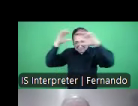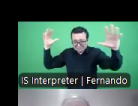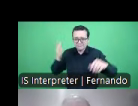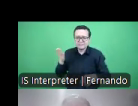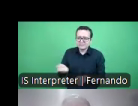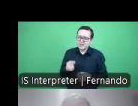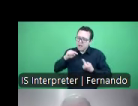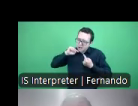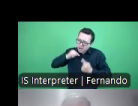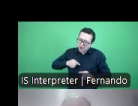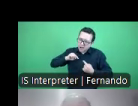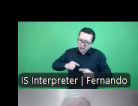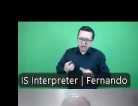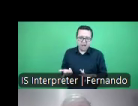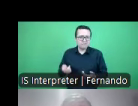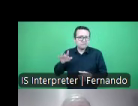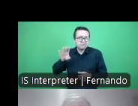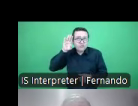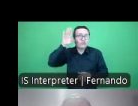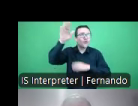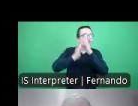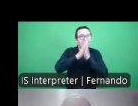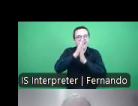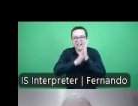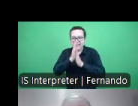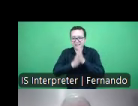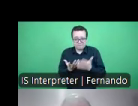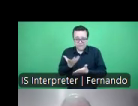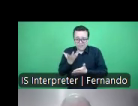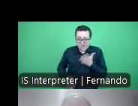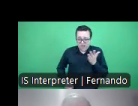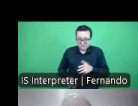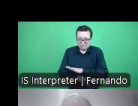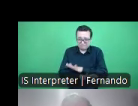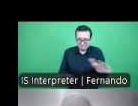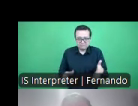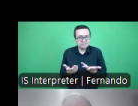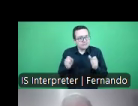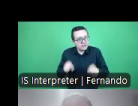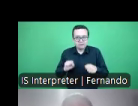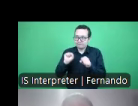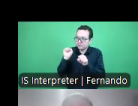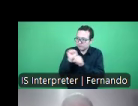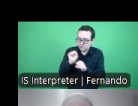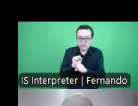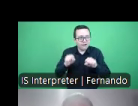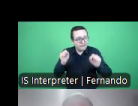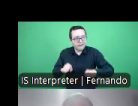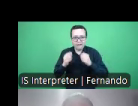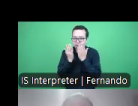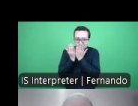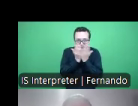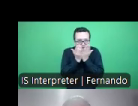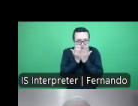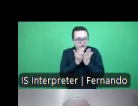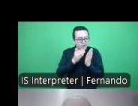study, kemampuannya, and hanya also karena to dia improve his skills kemudian just disabilitas because psikososial dan dimasukkan ke he dalam had panti. psychosocial disabilities and